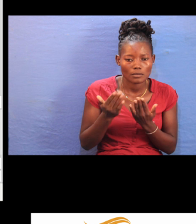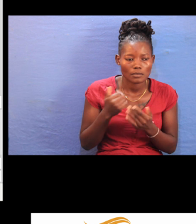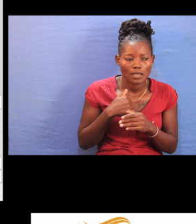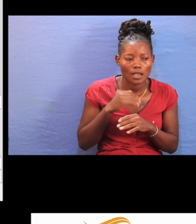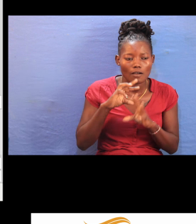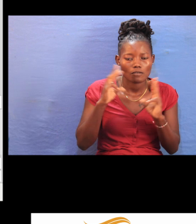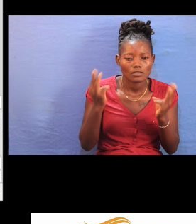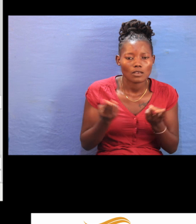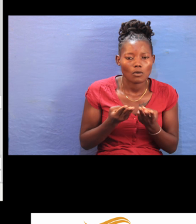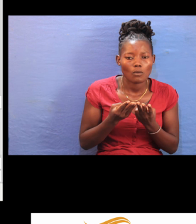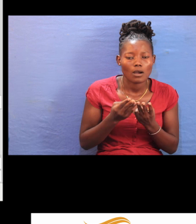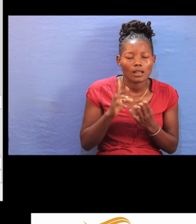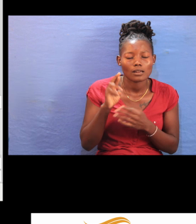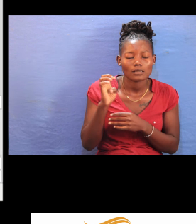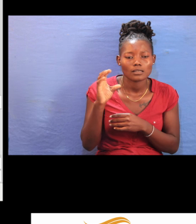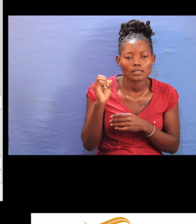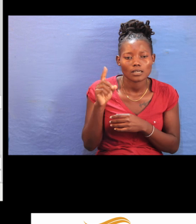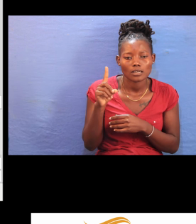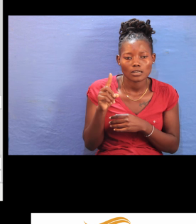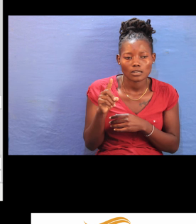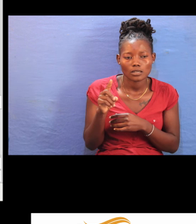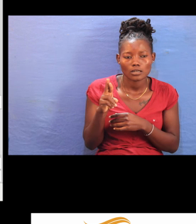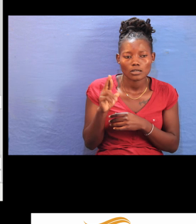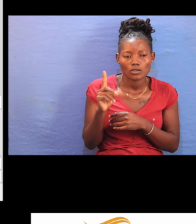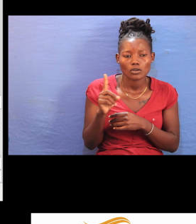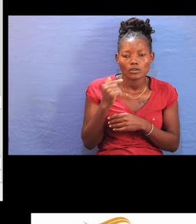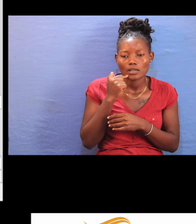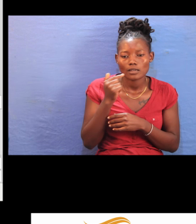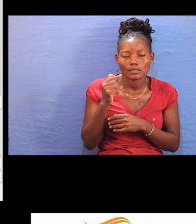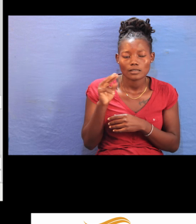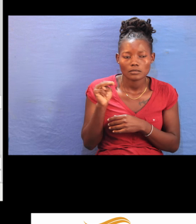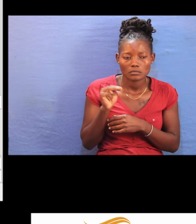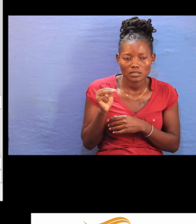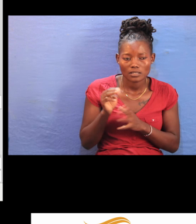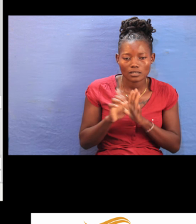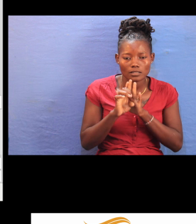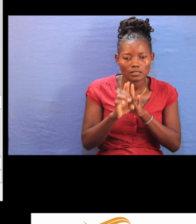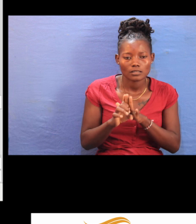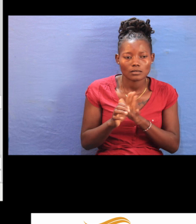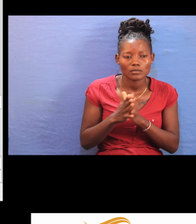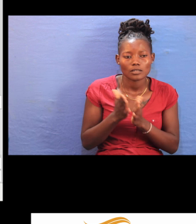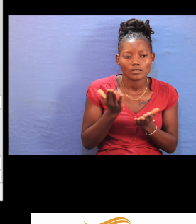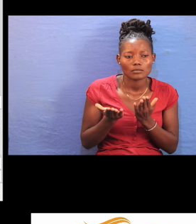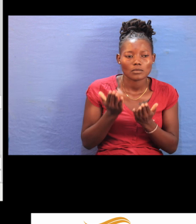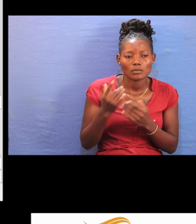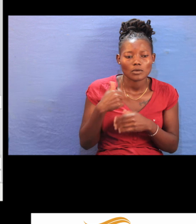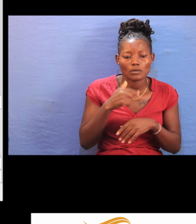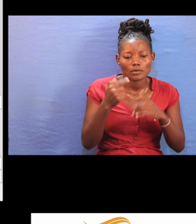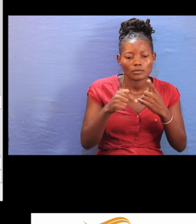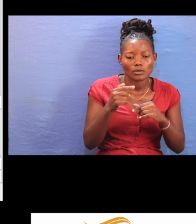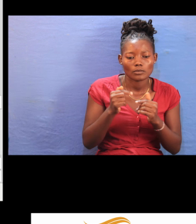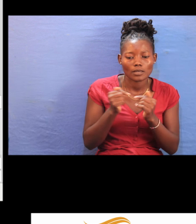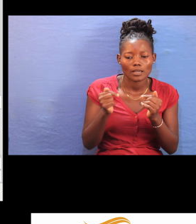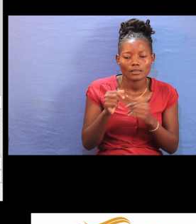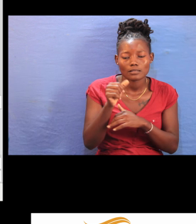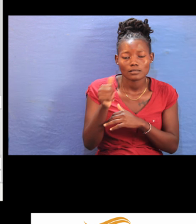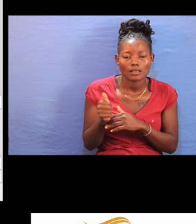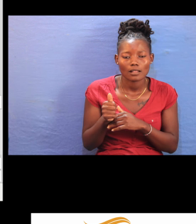record holders and former world record holders in the 100-meter dash, and we may be competing against them. We